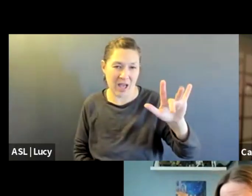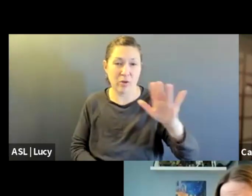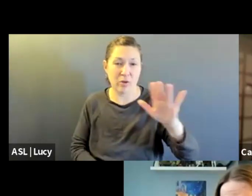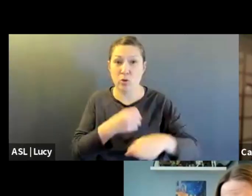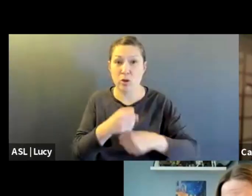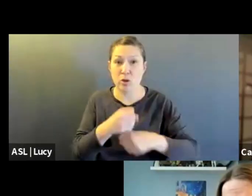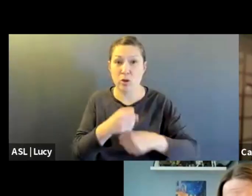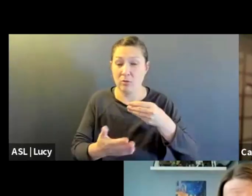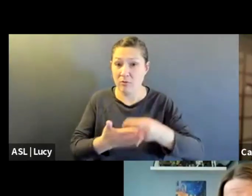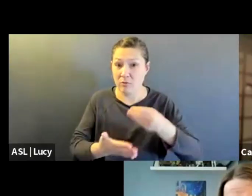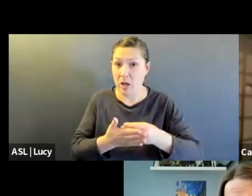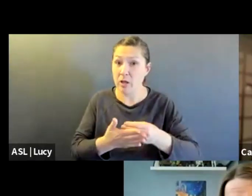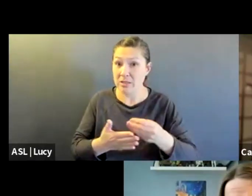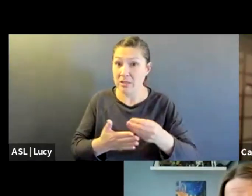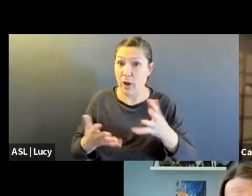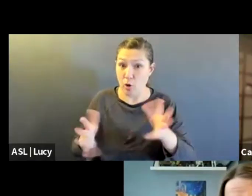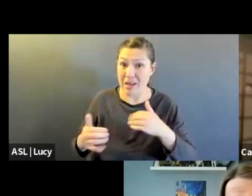them?